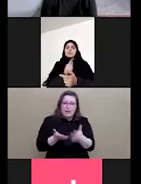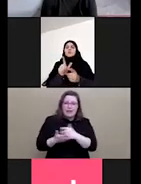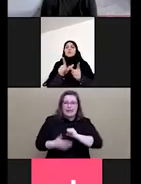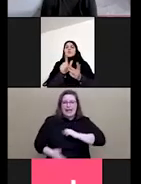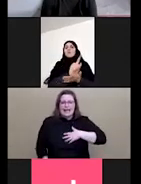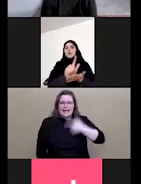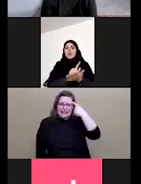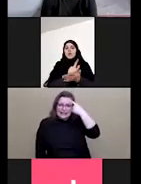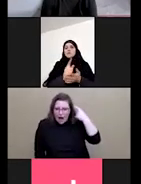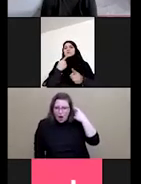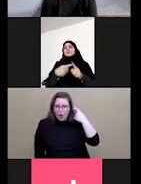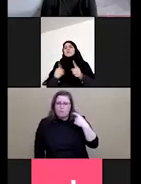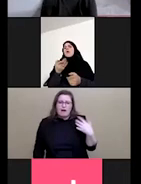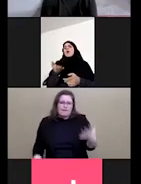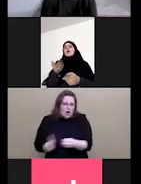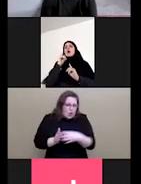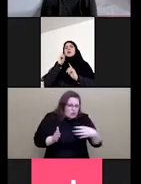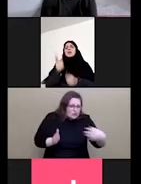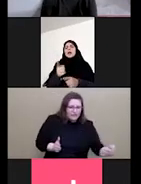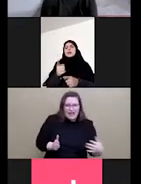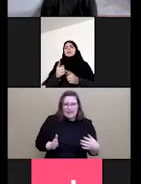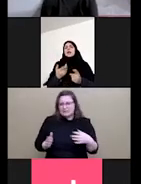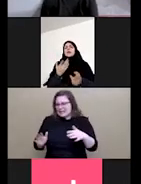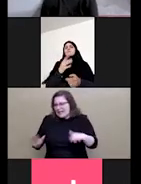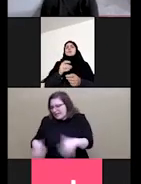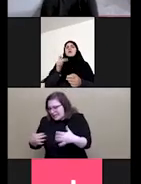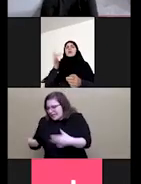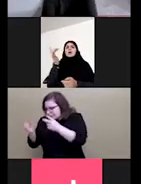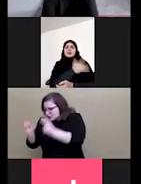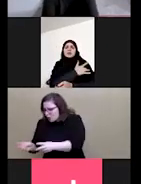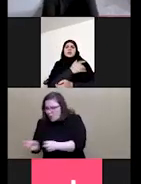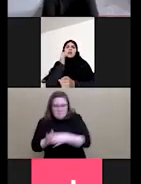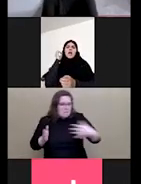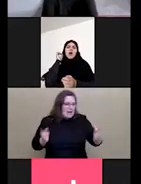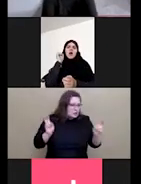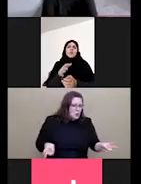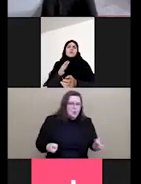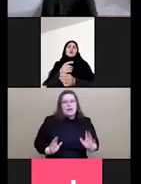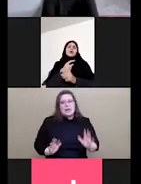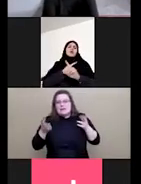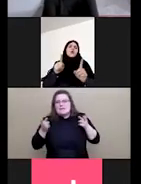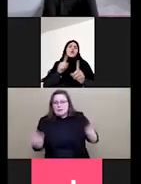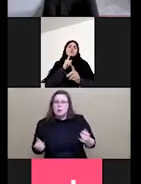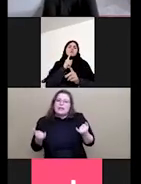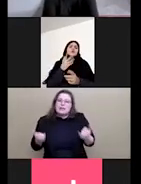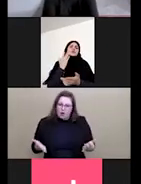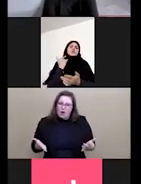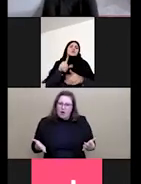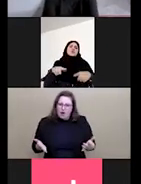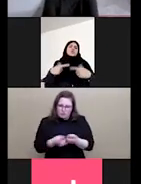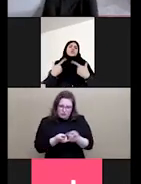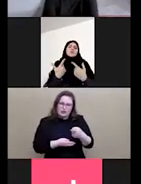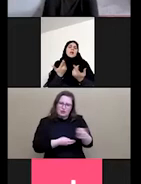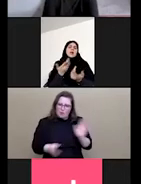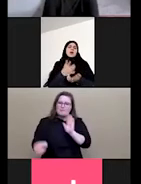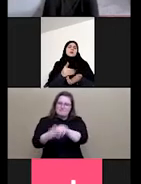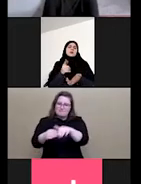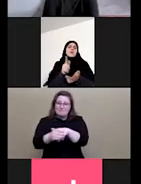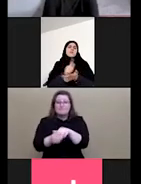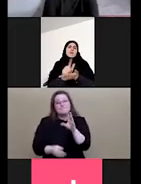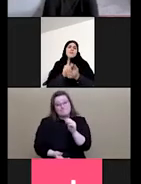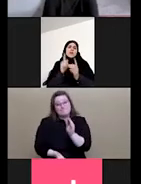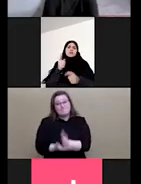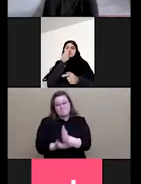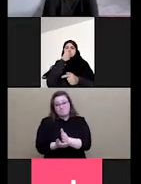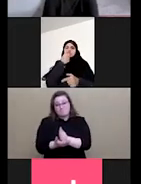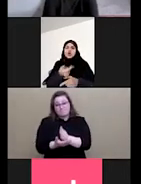the consequences and how they live today in Bosnia of today and so on. So yes, we found that many, many